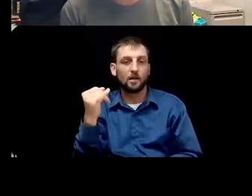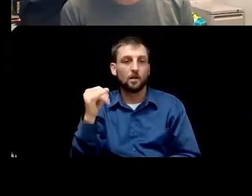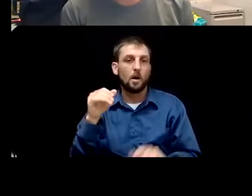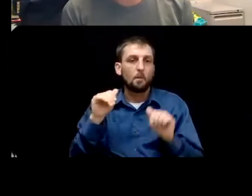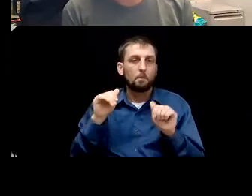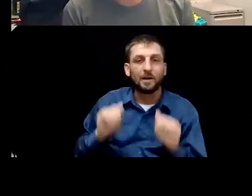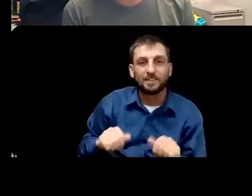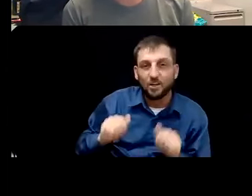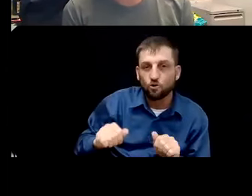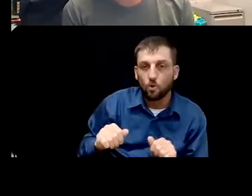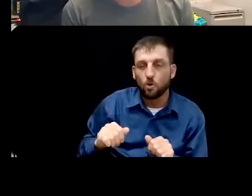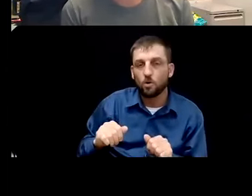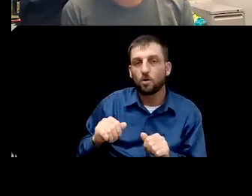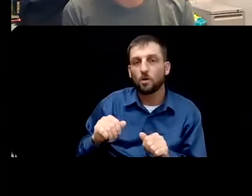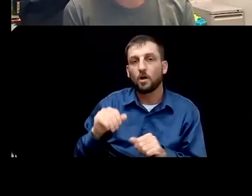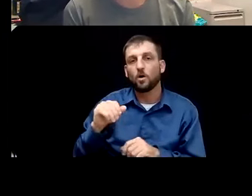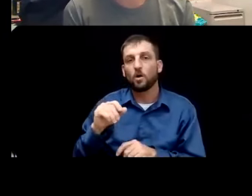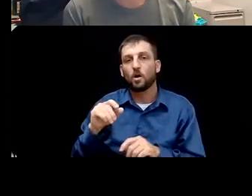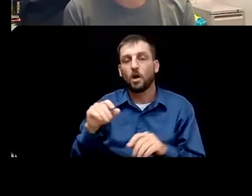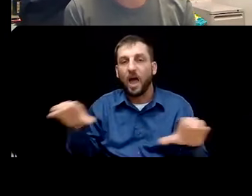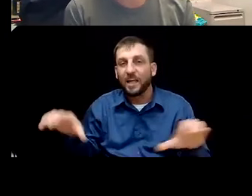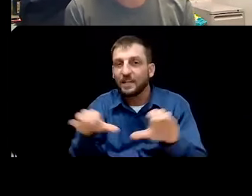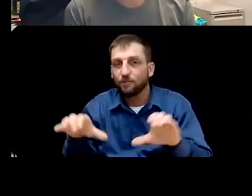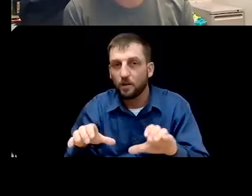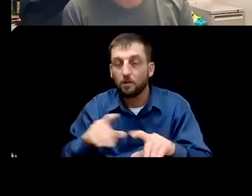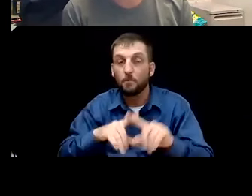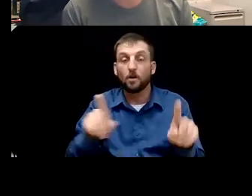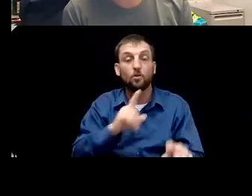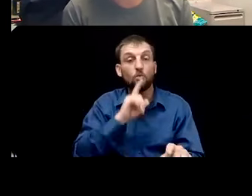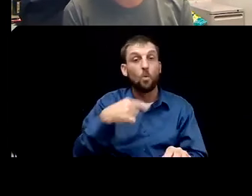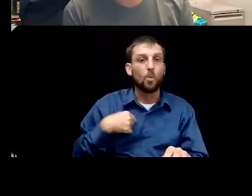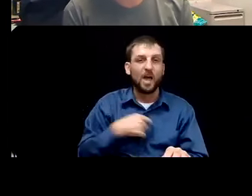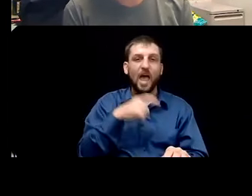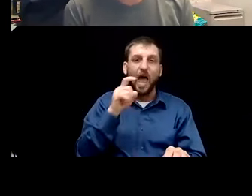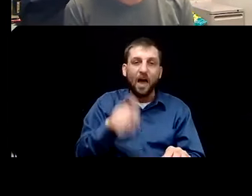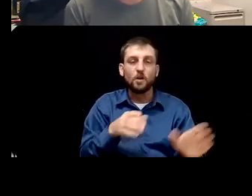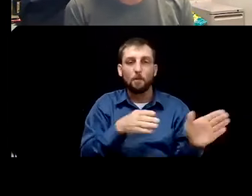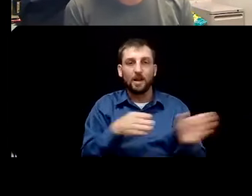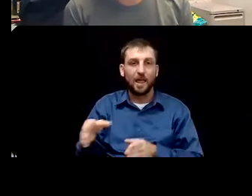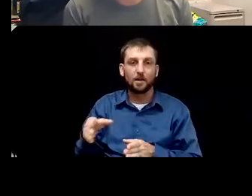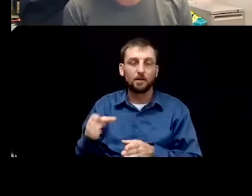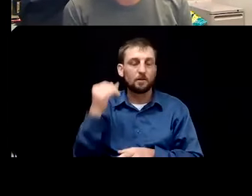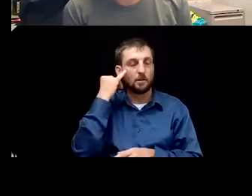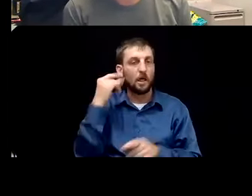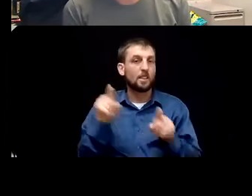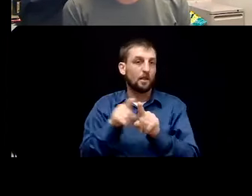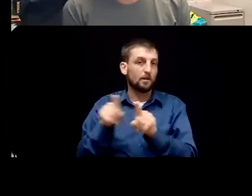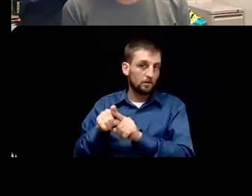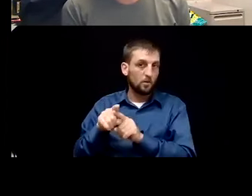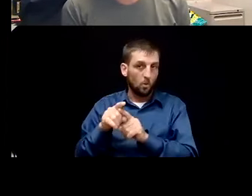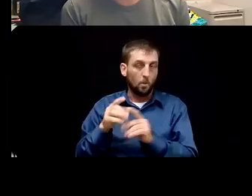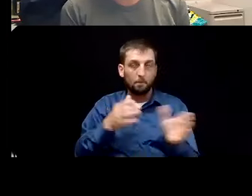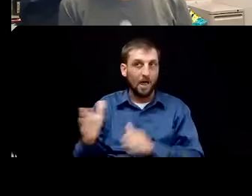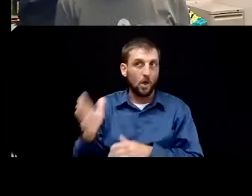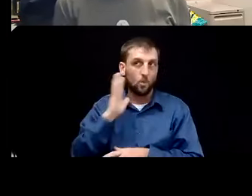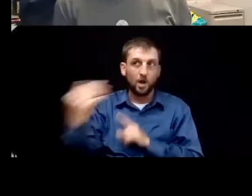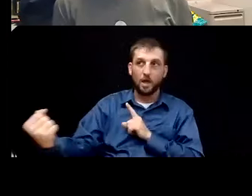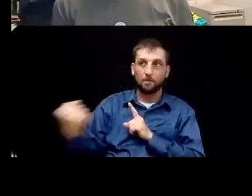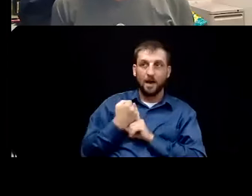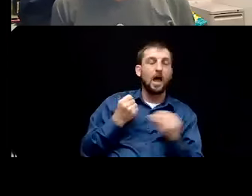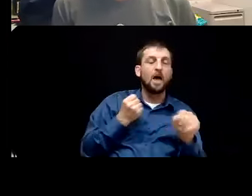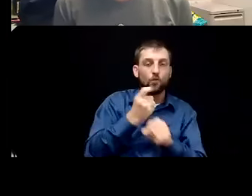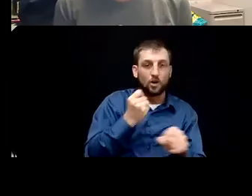activity. The reality is we have to plan as though we're going to be impacted every year. And we have to plan for so many other